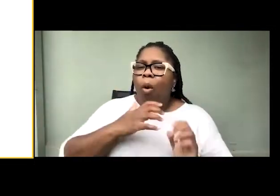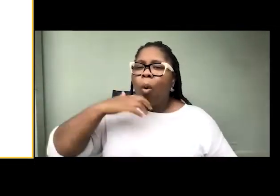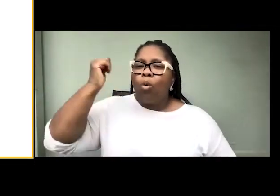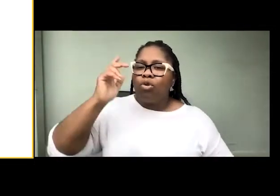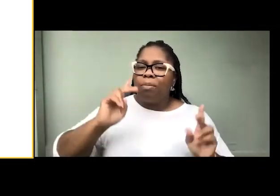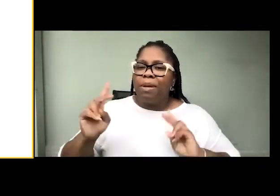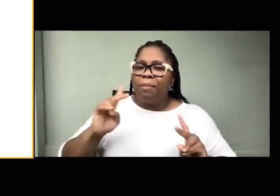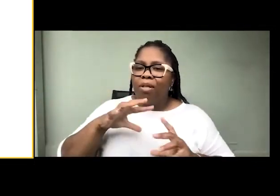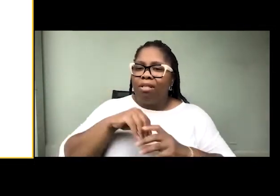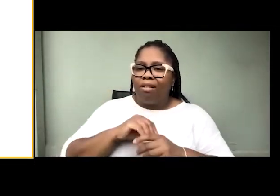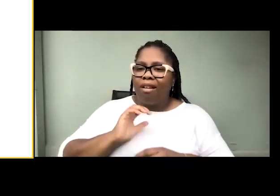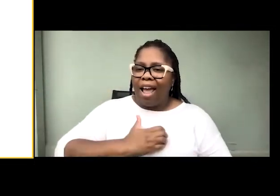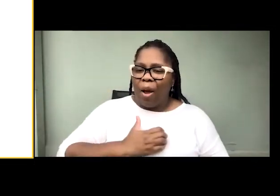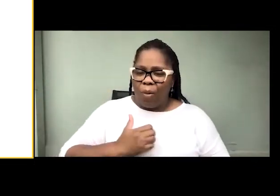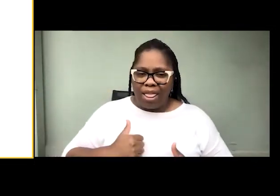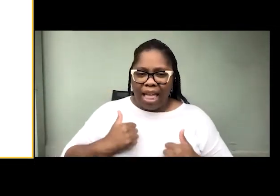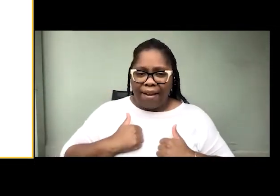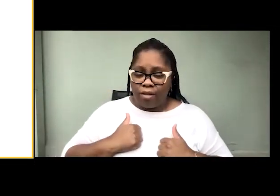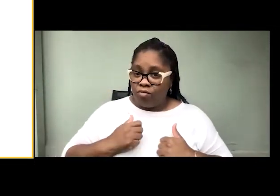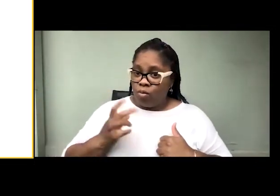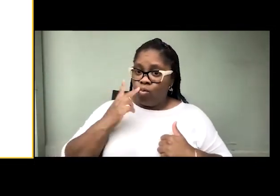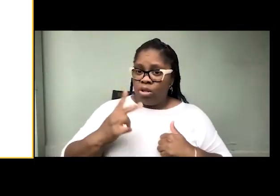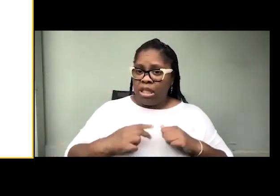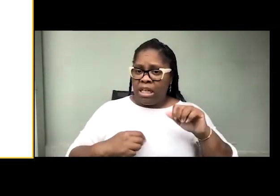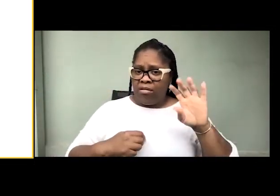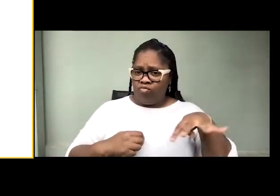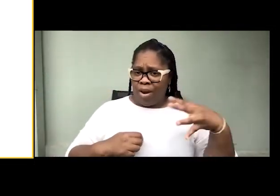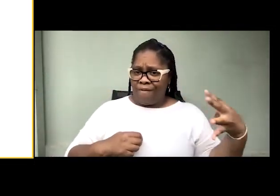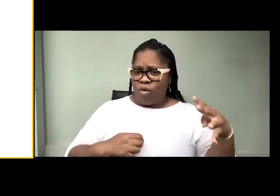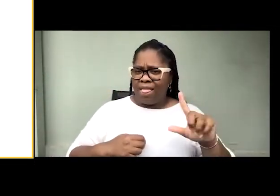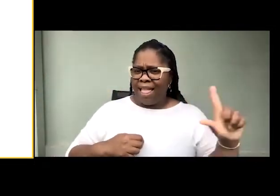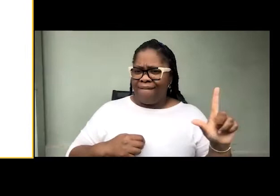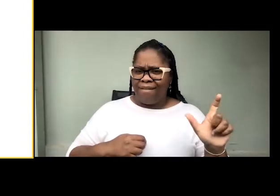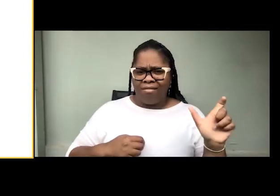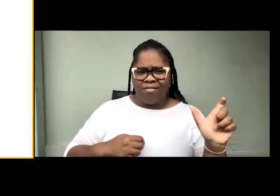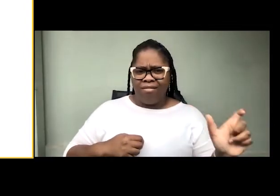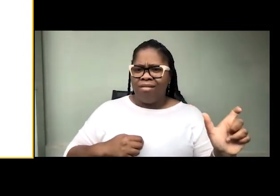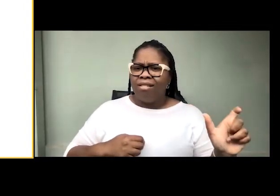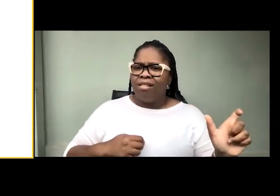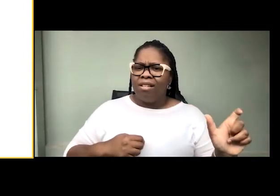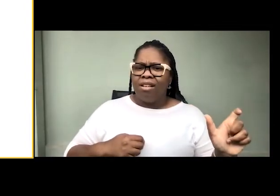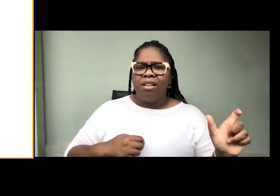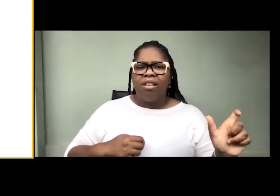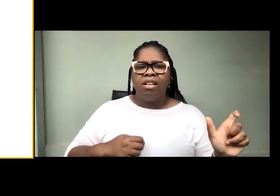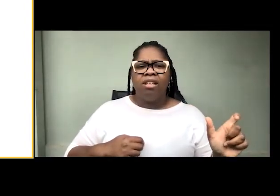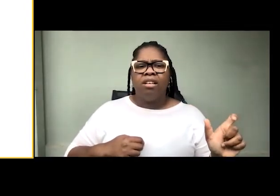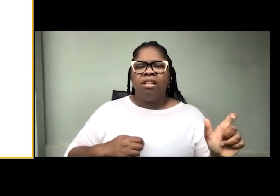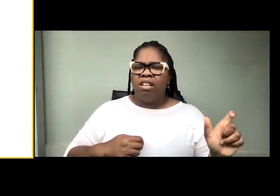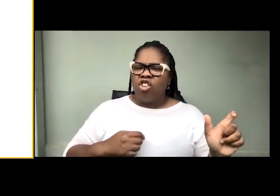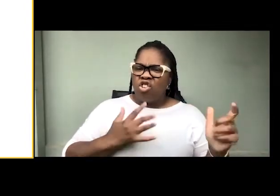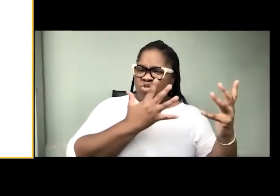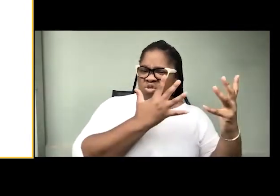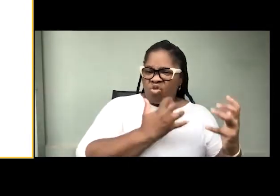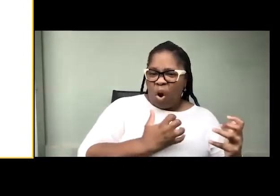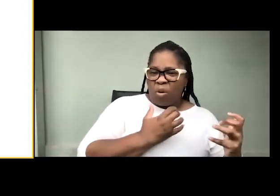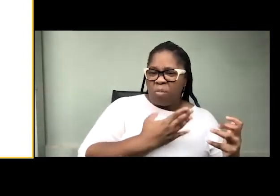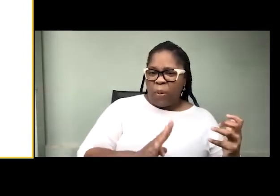this chart, the bar chart on the left, you'll see that the dark blue block right there are